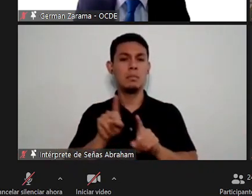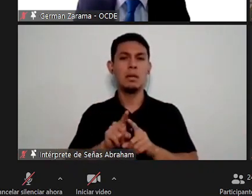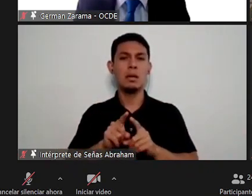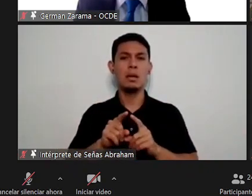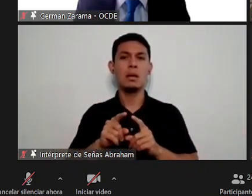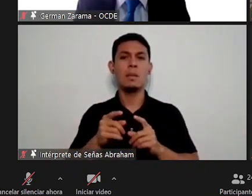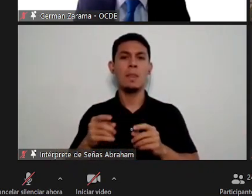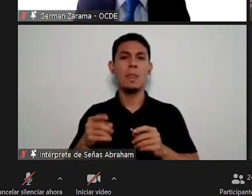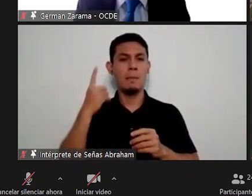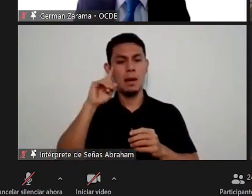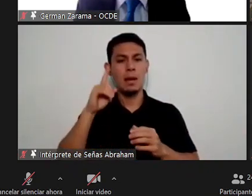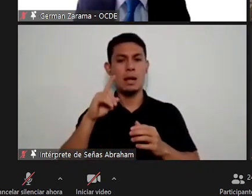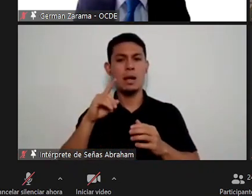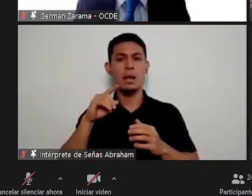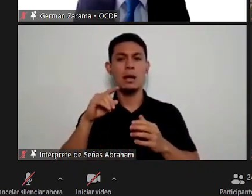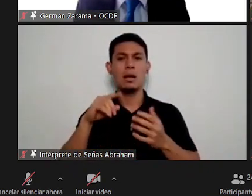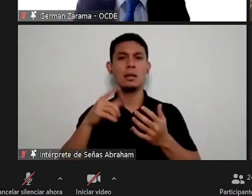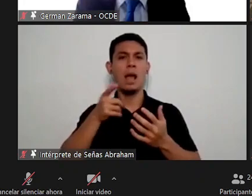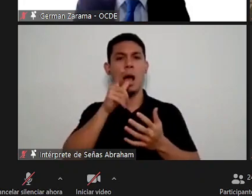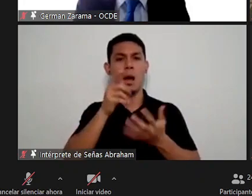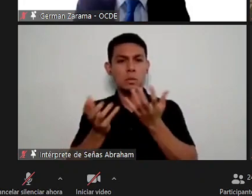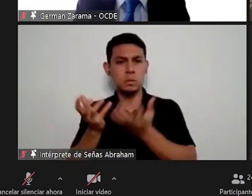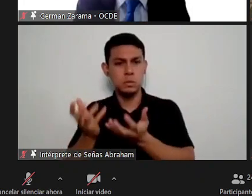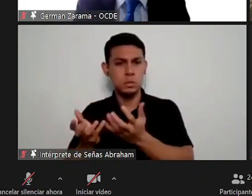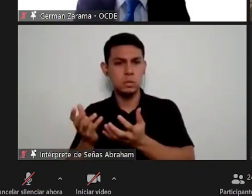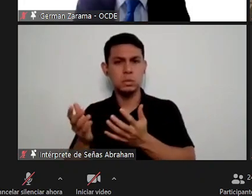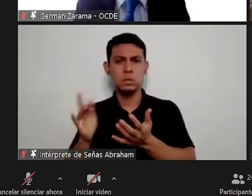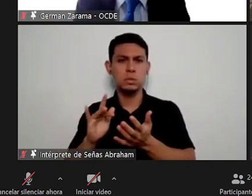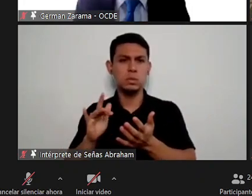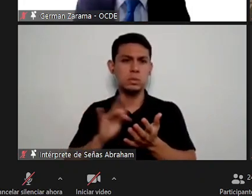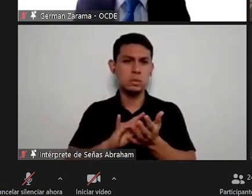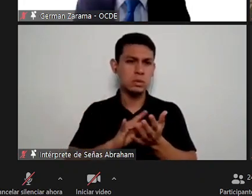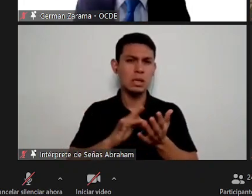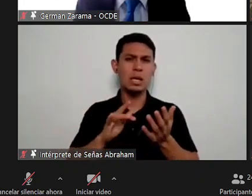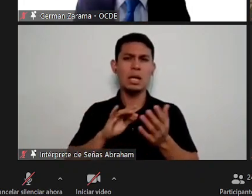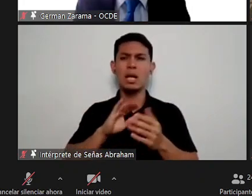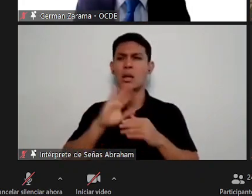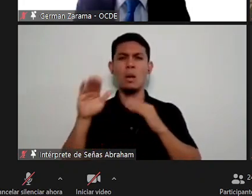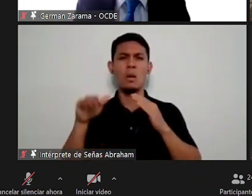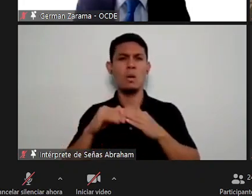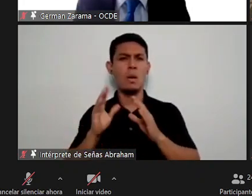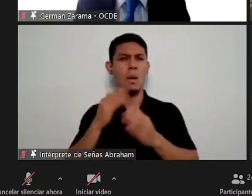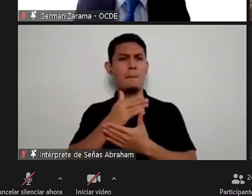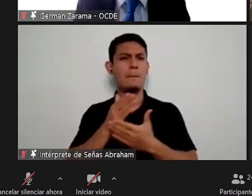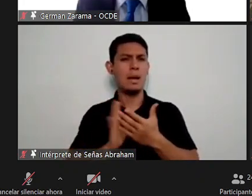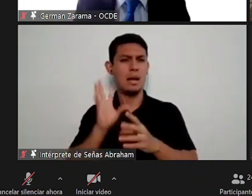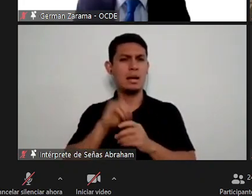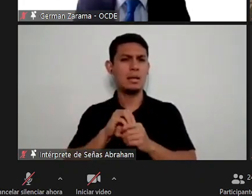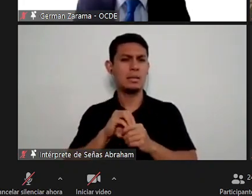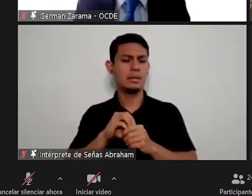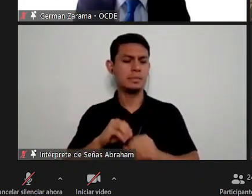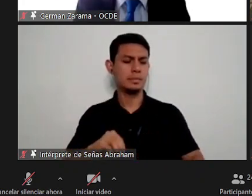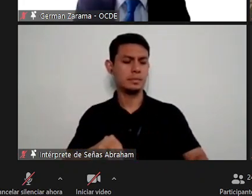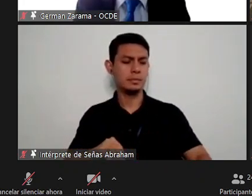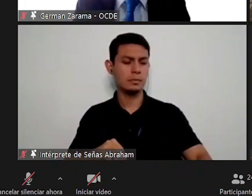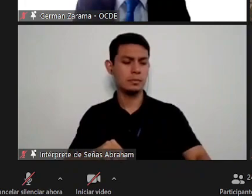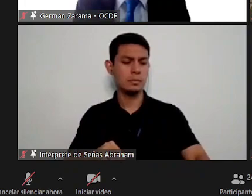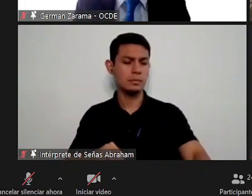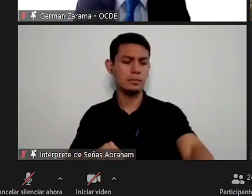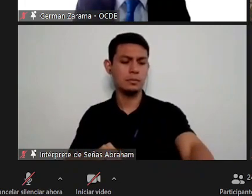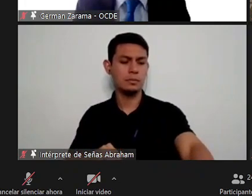water works and the taxes are for works and